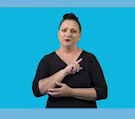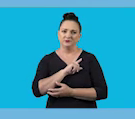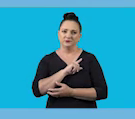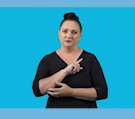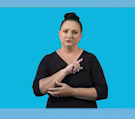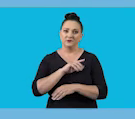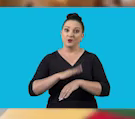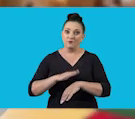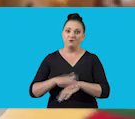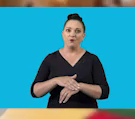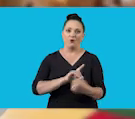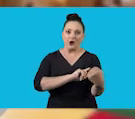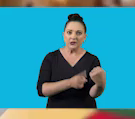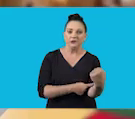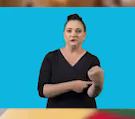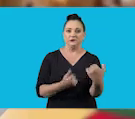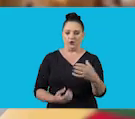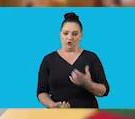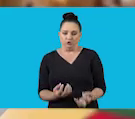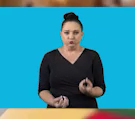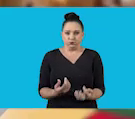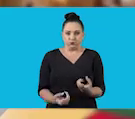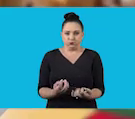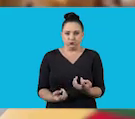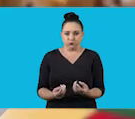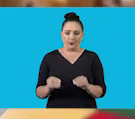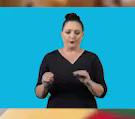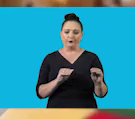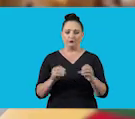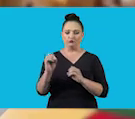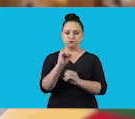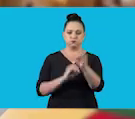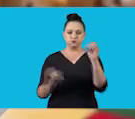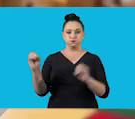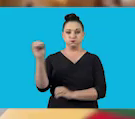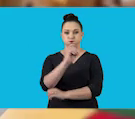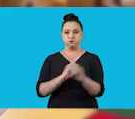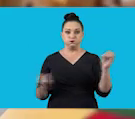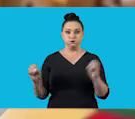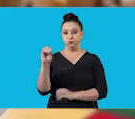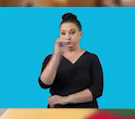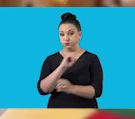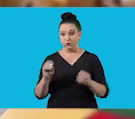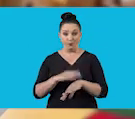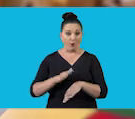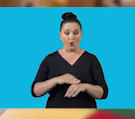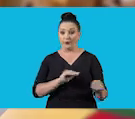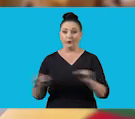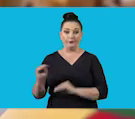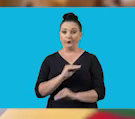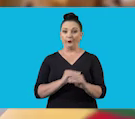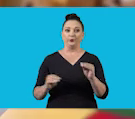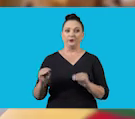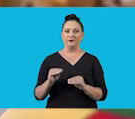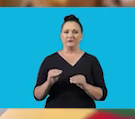again will gain that energy that is being supplied into it, and they're going to move around even more vigorously. And once they do, they